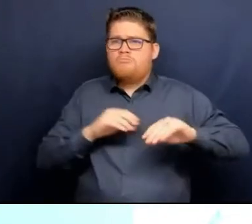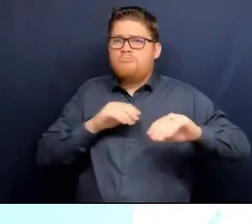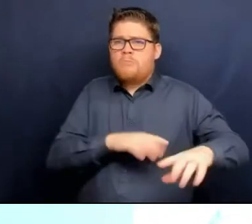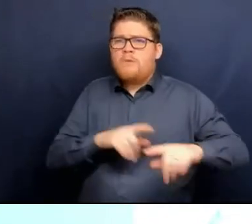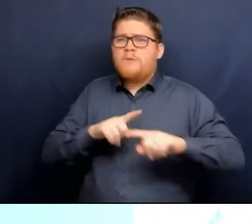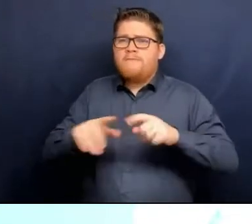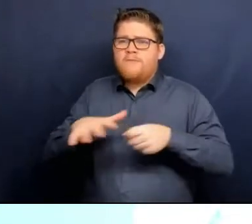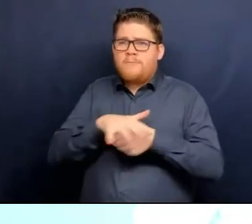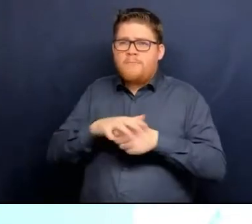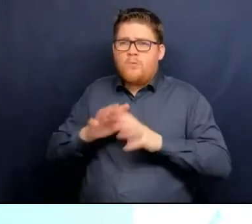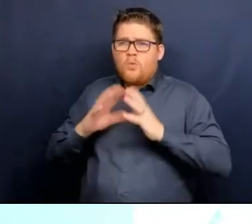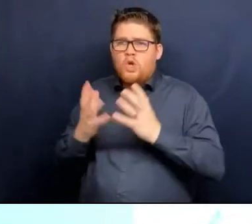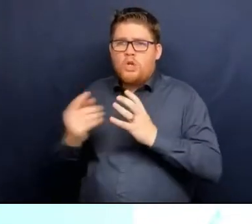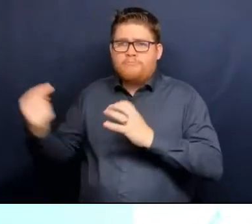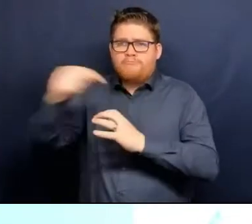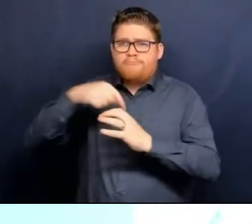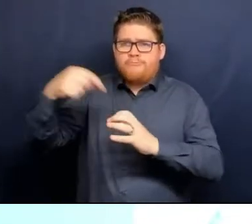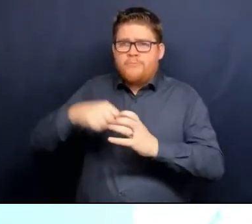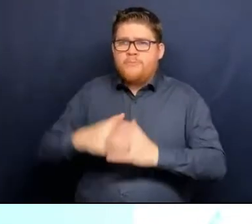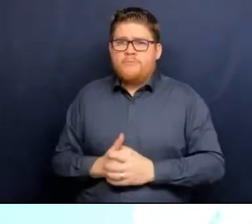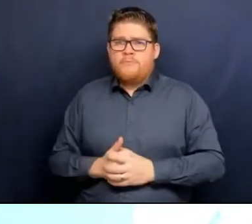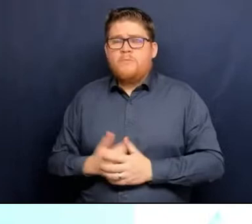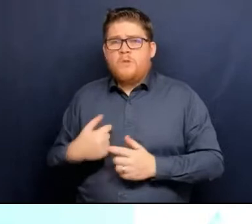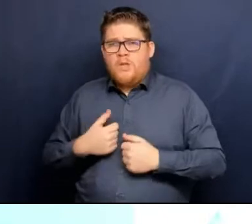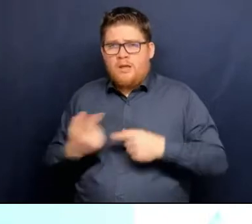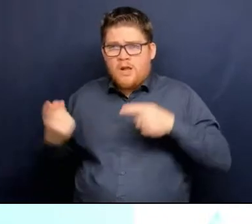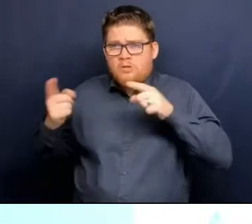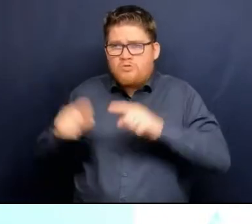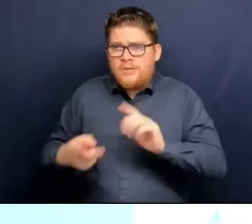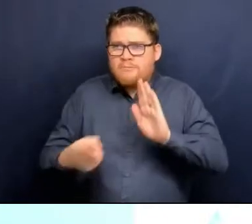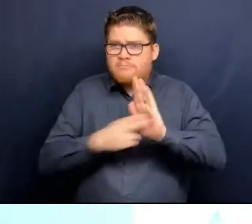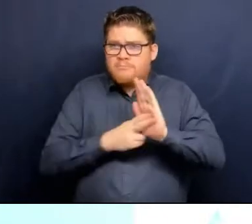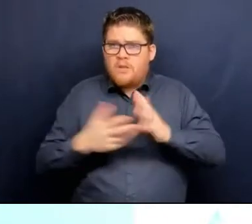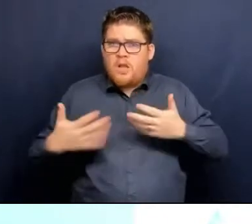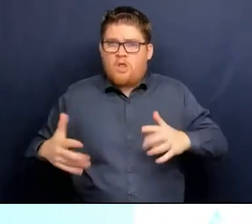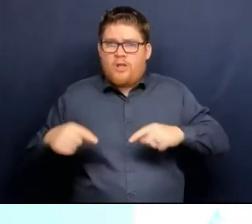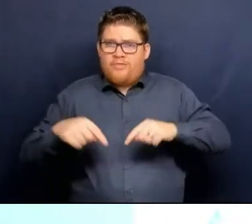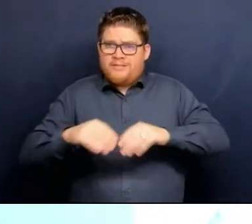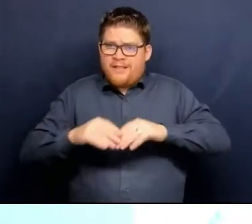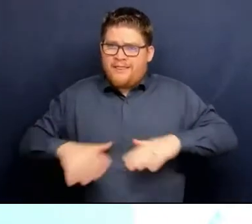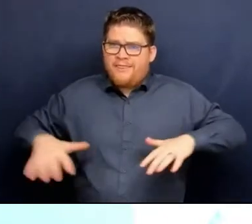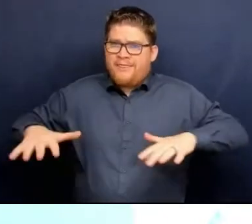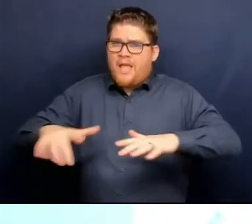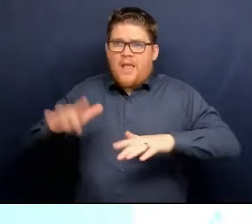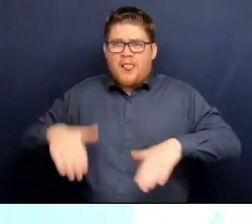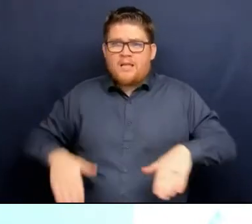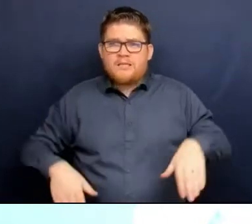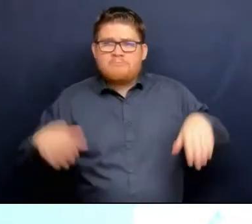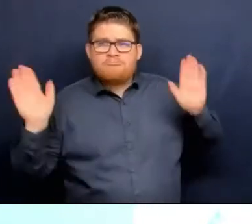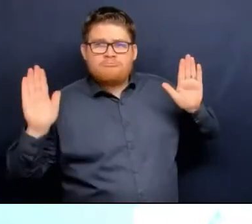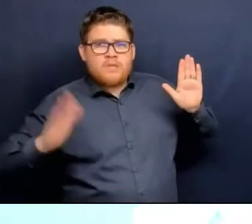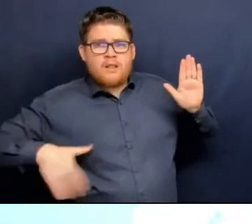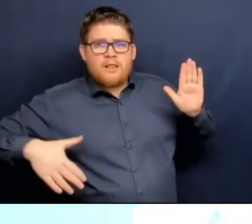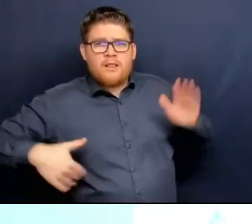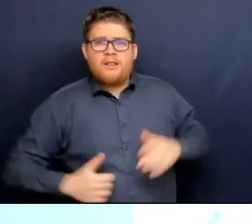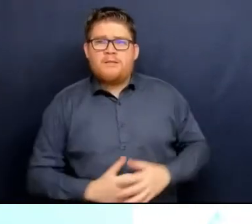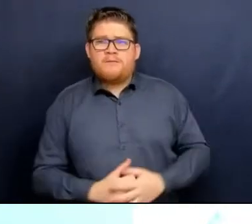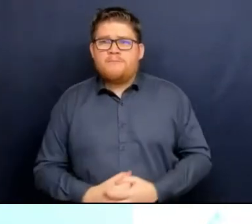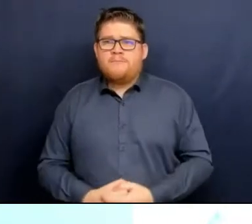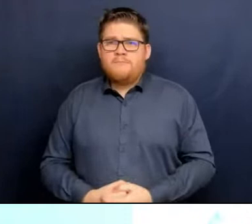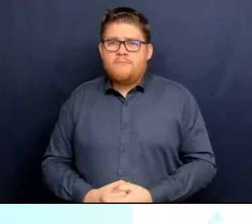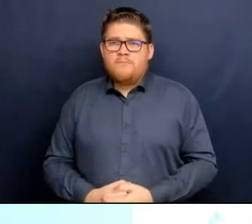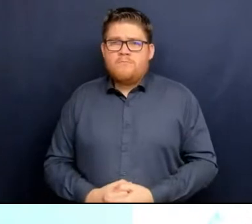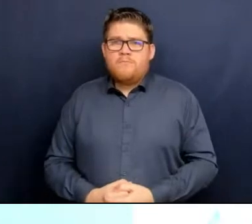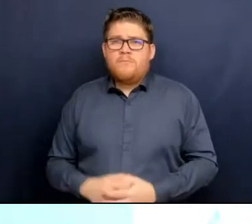the Alliance of Modern Treaty Nations are participating. Because it's not the end when a treaty is signed, it's the beginning